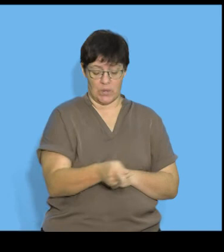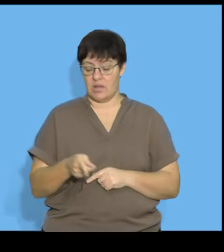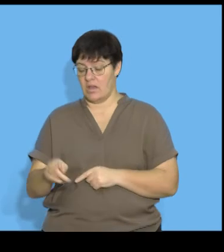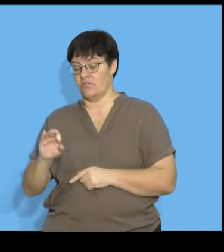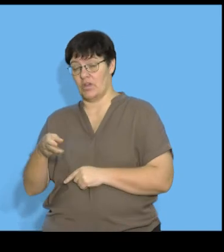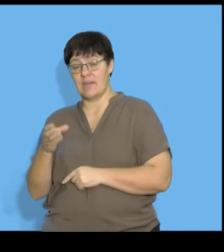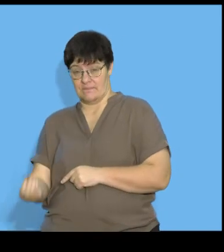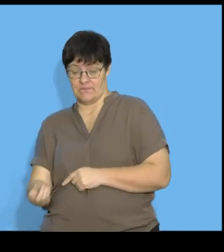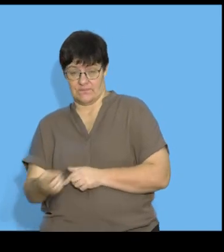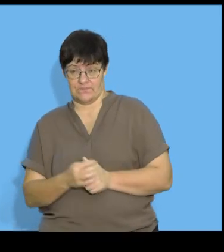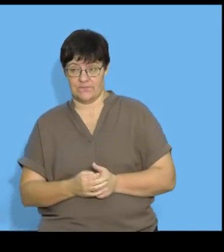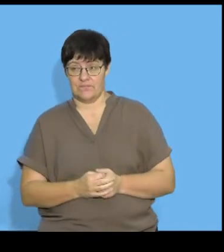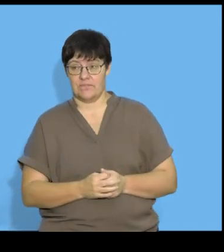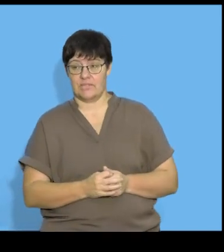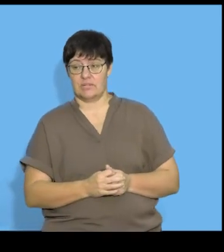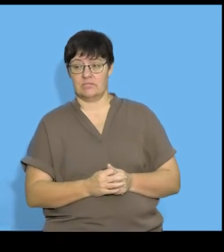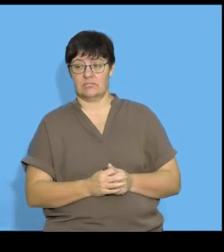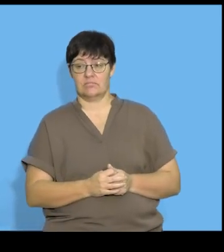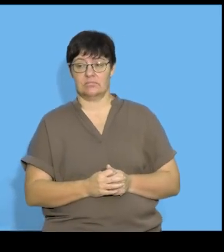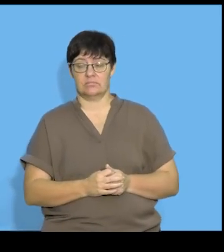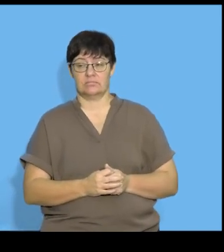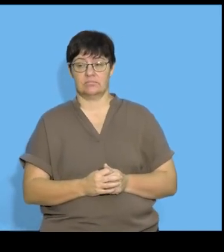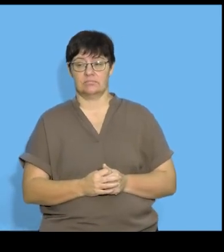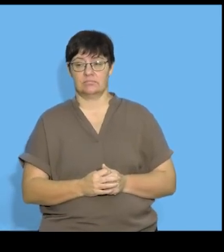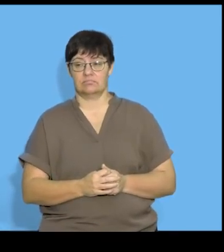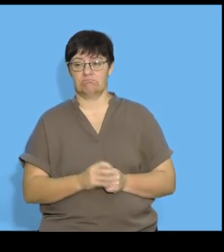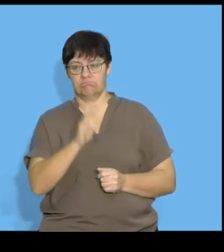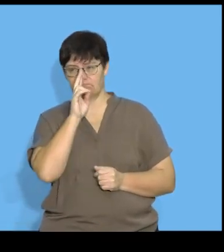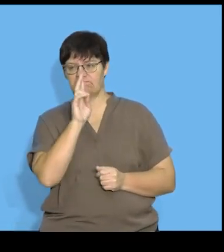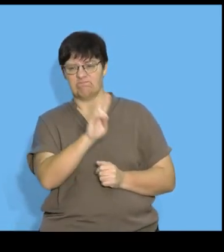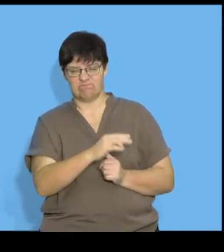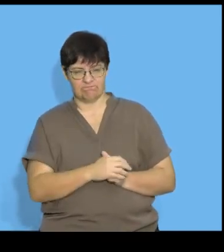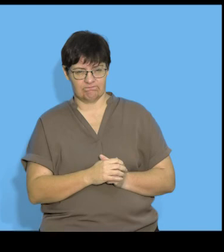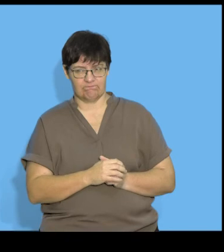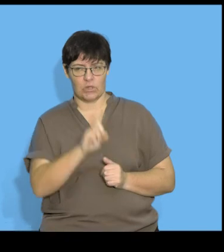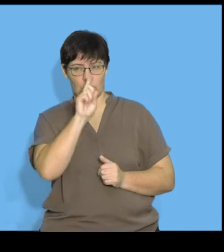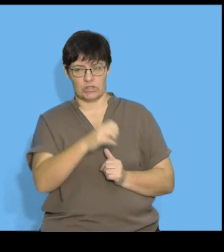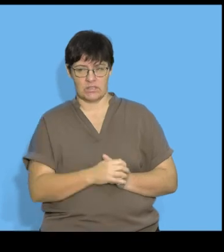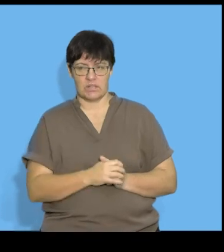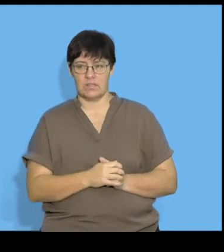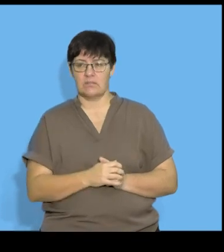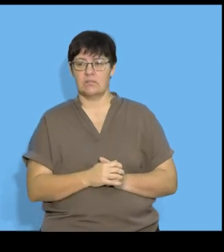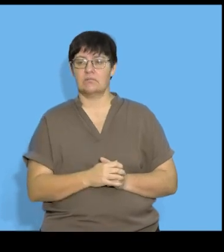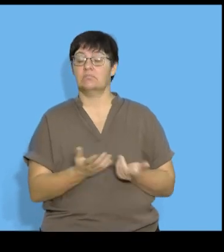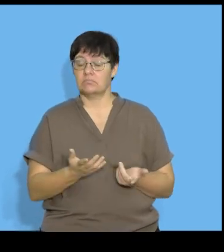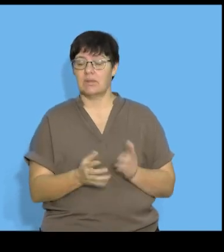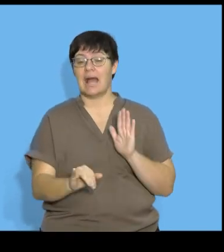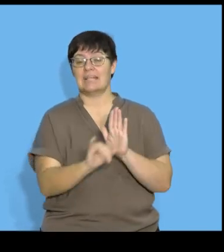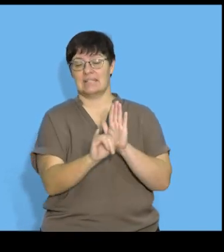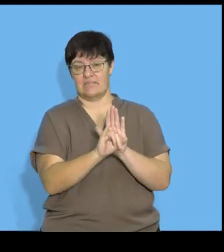fungus, and this was the fungus. So let's see what kind of questions. Number 1, identify